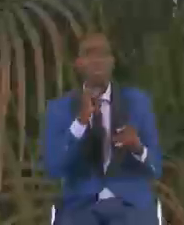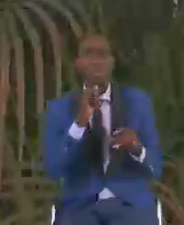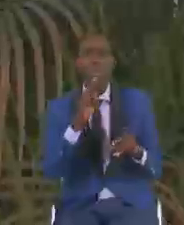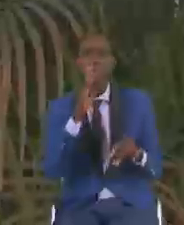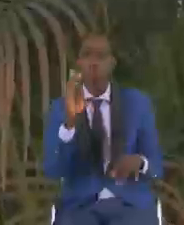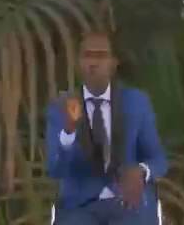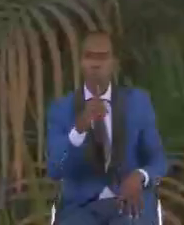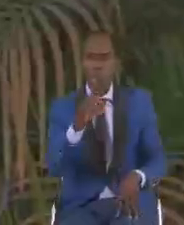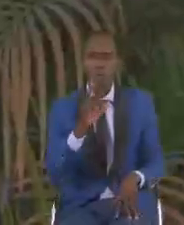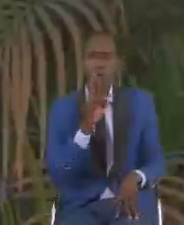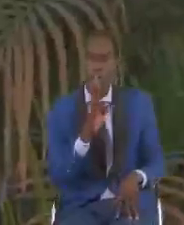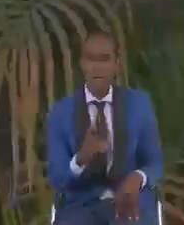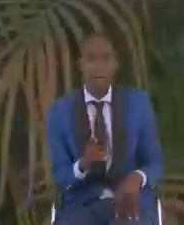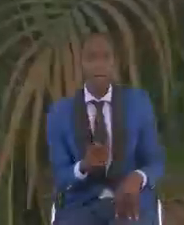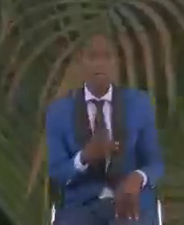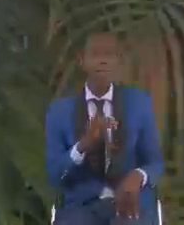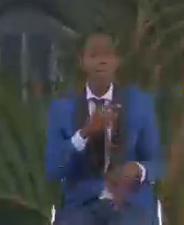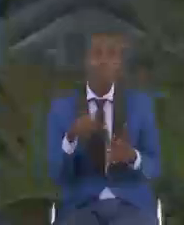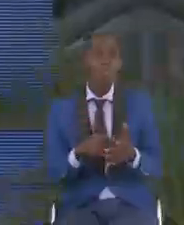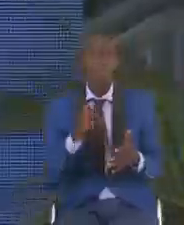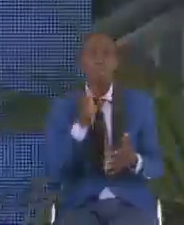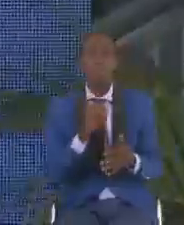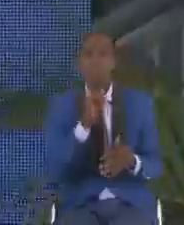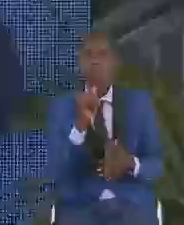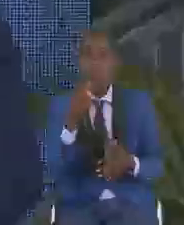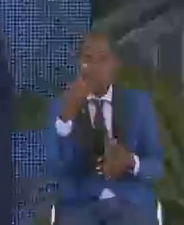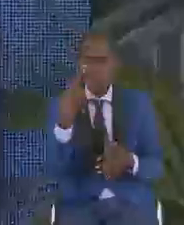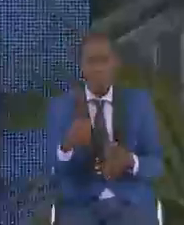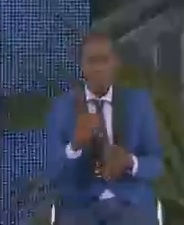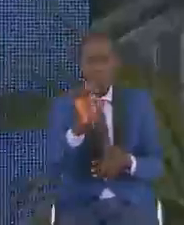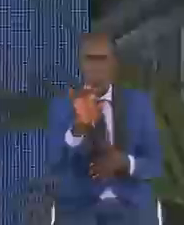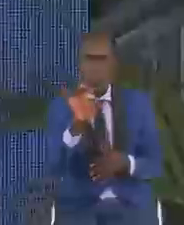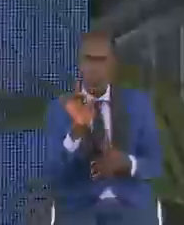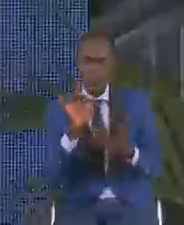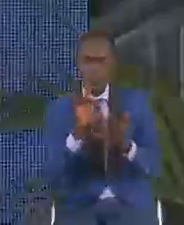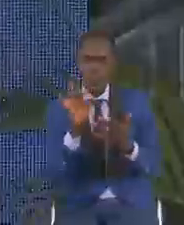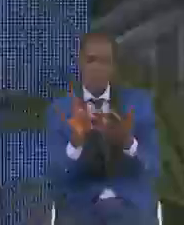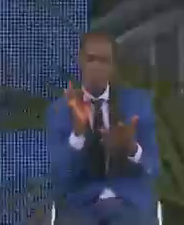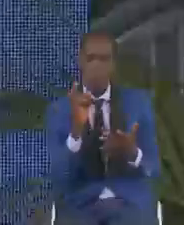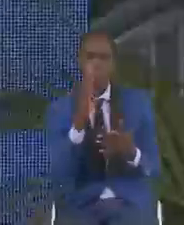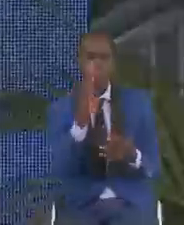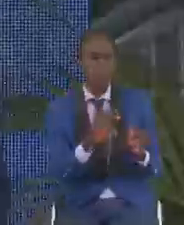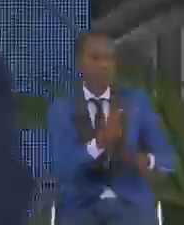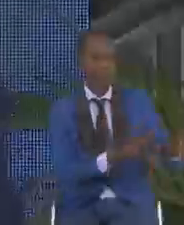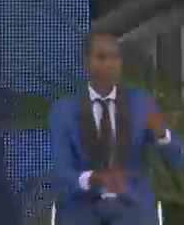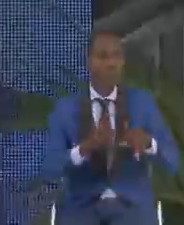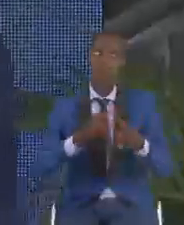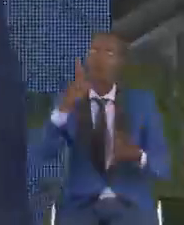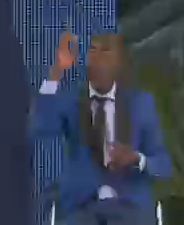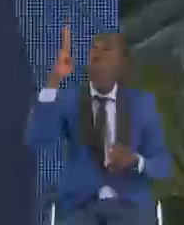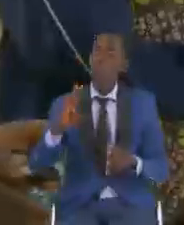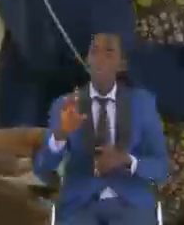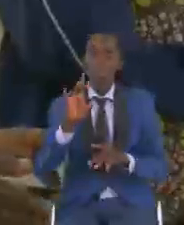are. This is not the committee's choice. You are God's choice. I